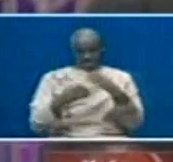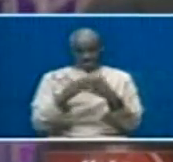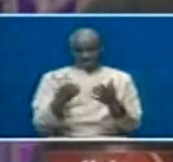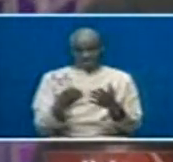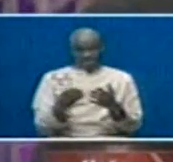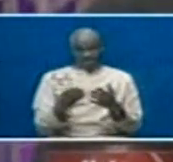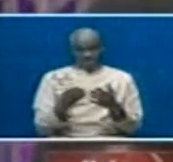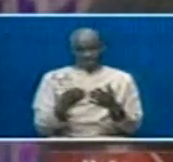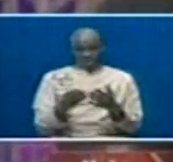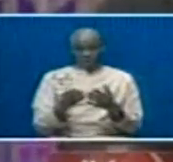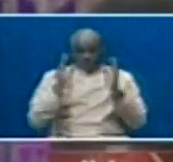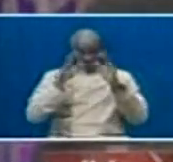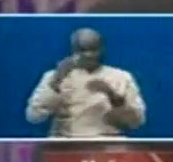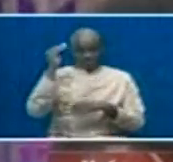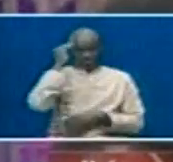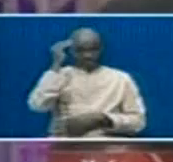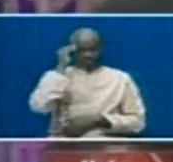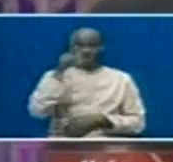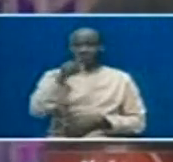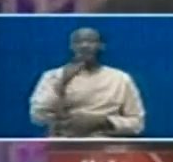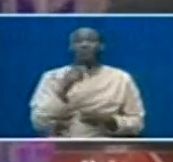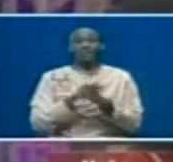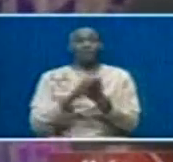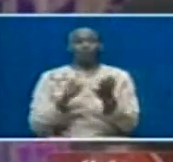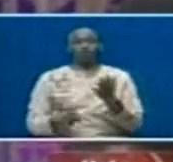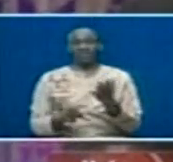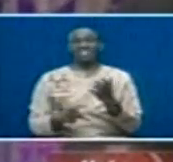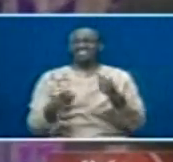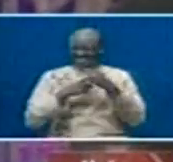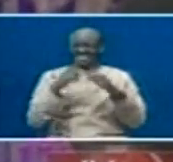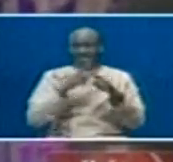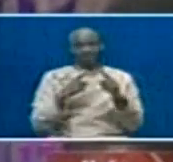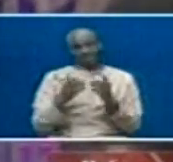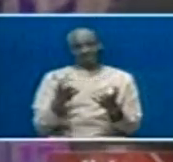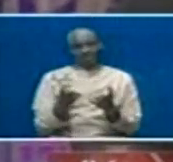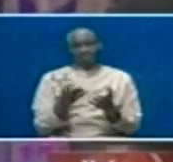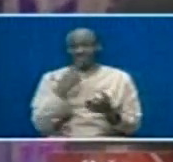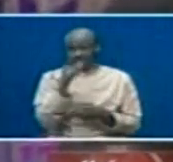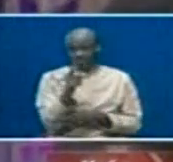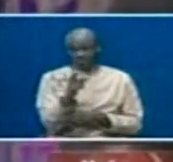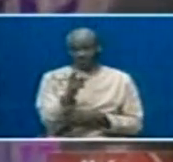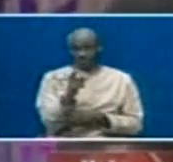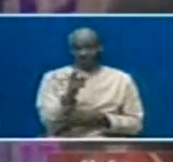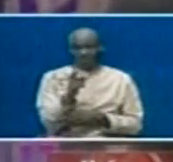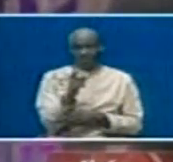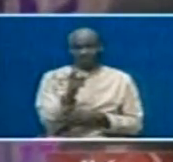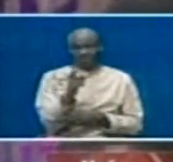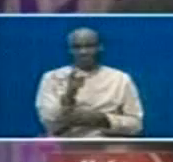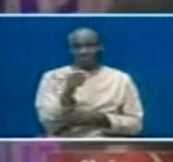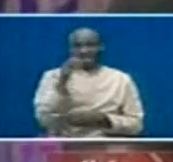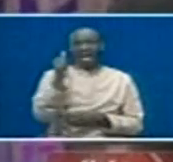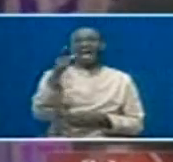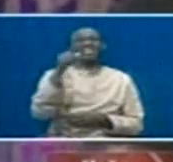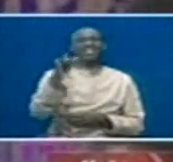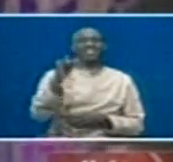of Muslim Education, Ali became a warden for 6 years. Now let me tell you, there's nothing that hurt Ali